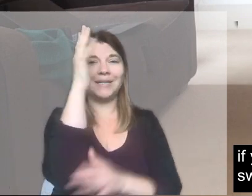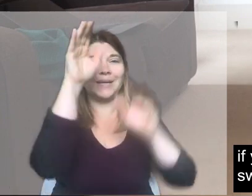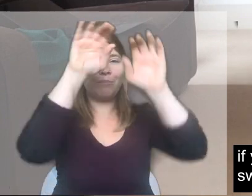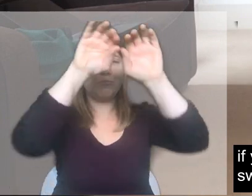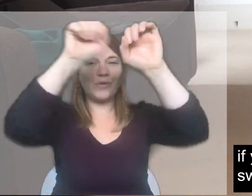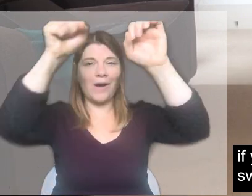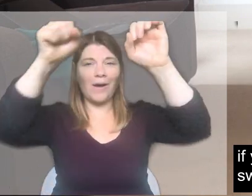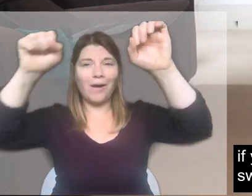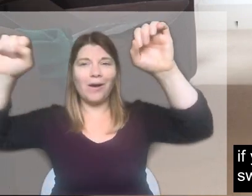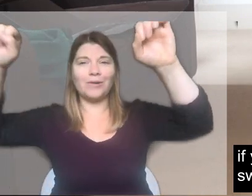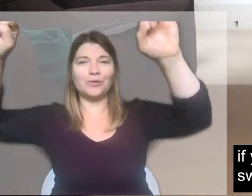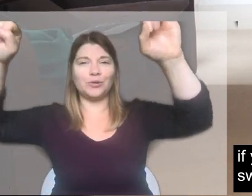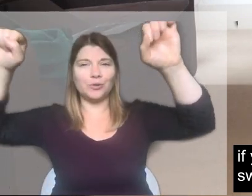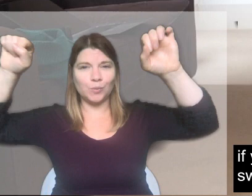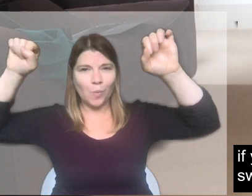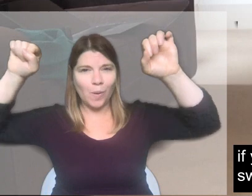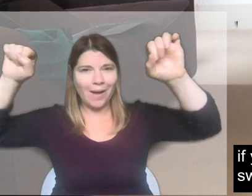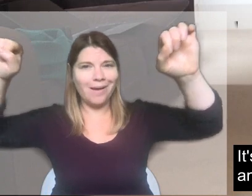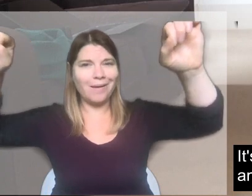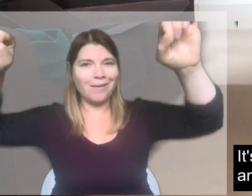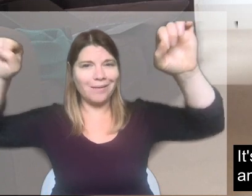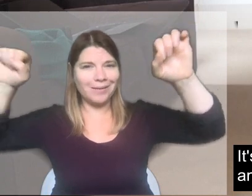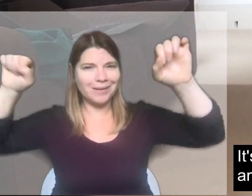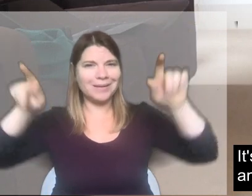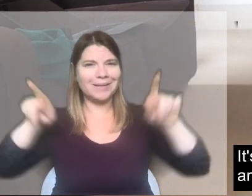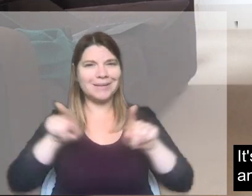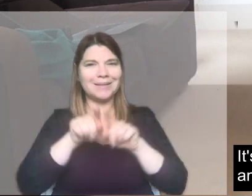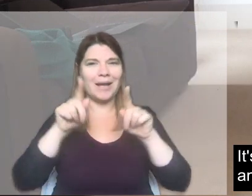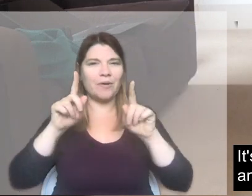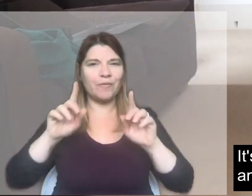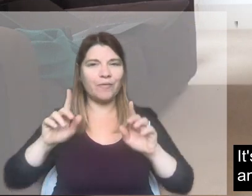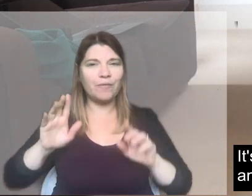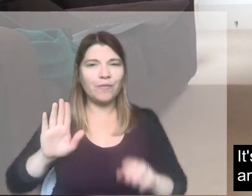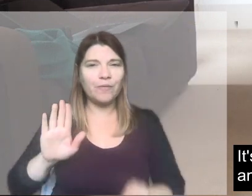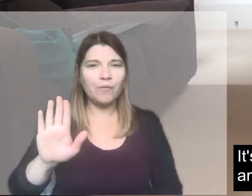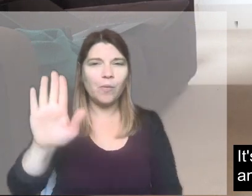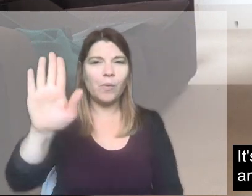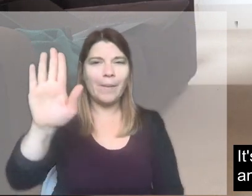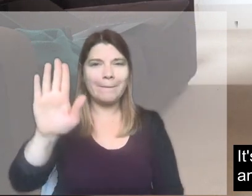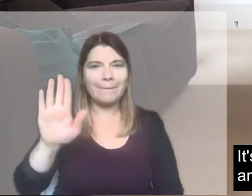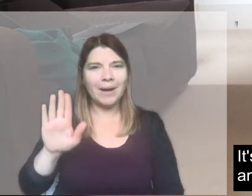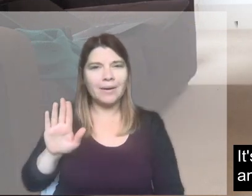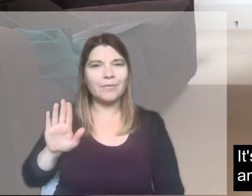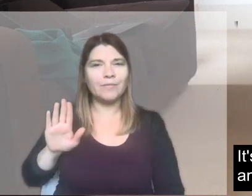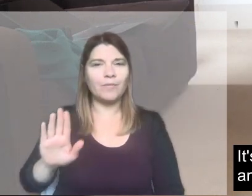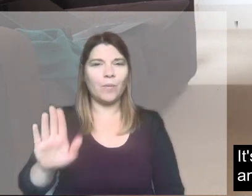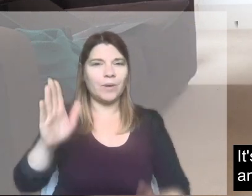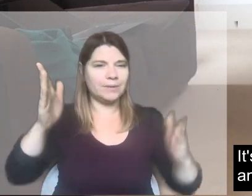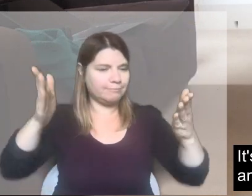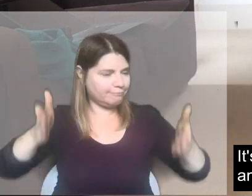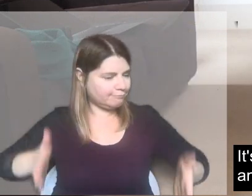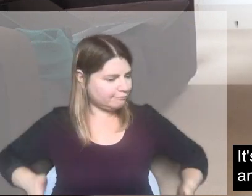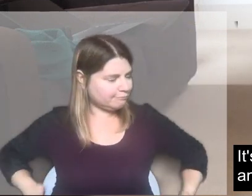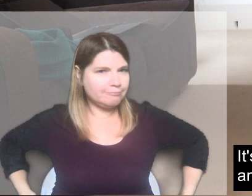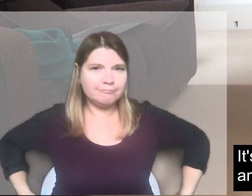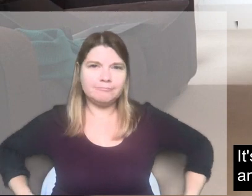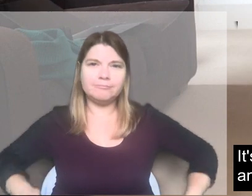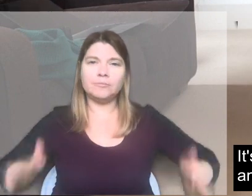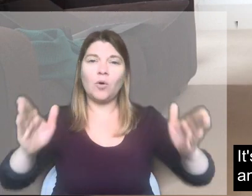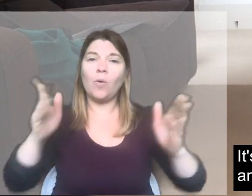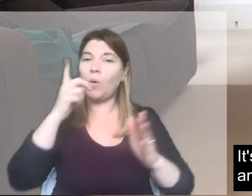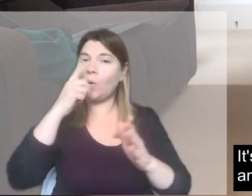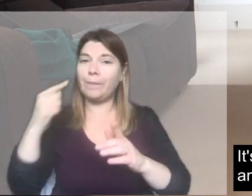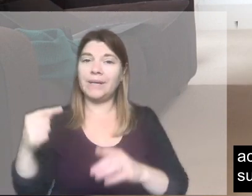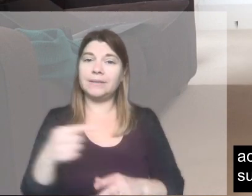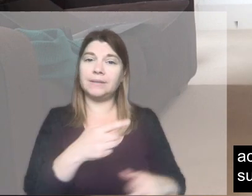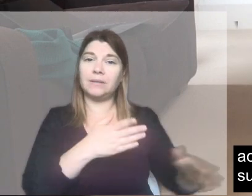the wind, it's kind of this rocking, swaying forwards and backwards